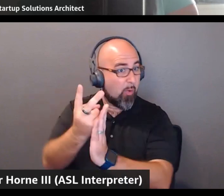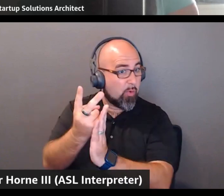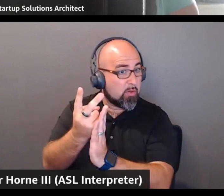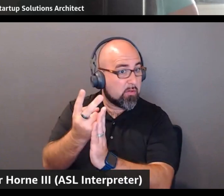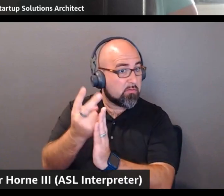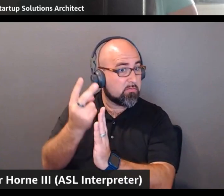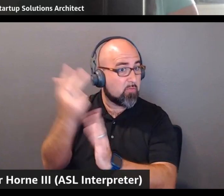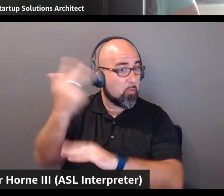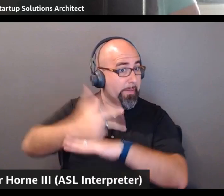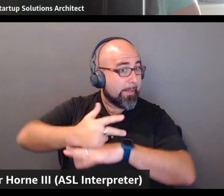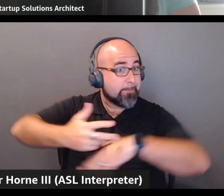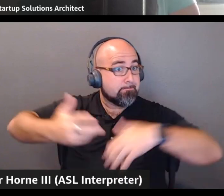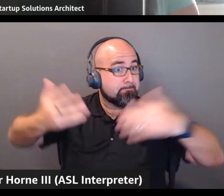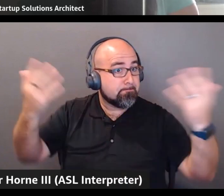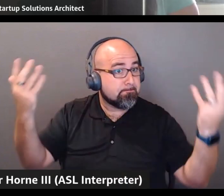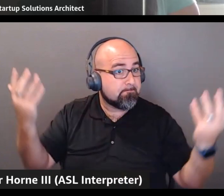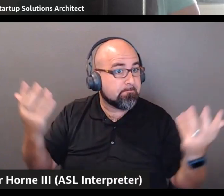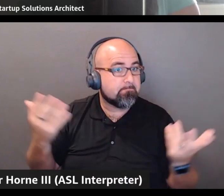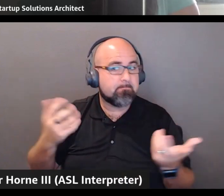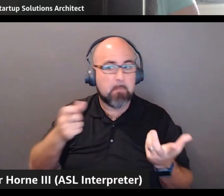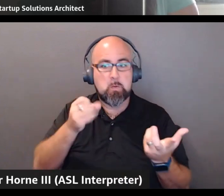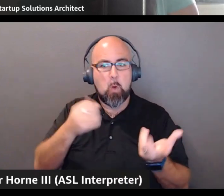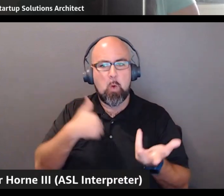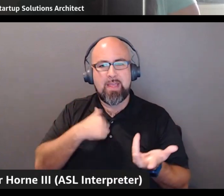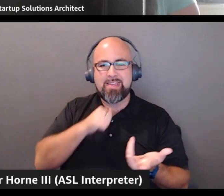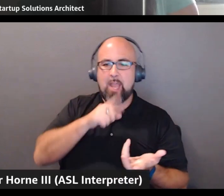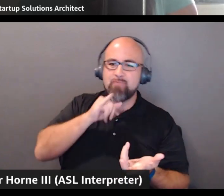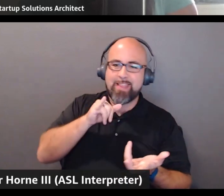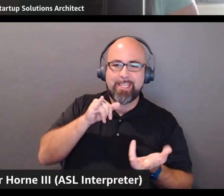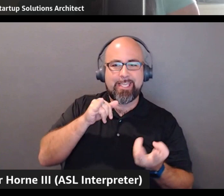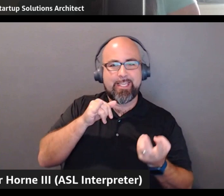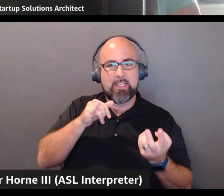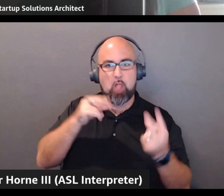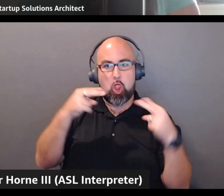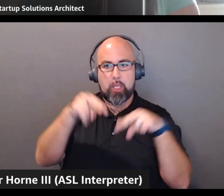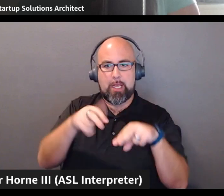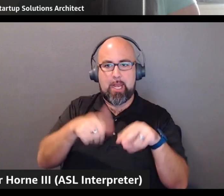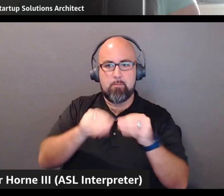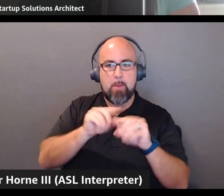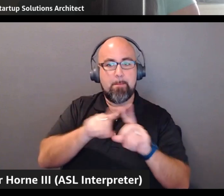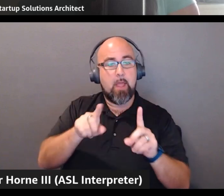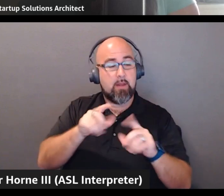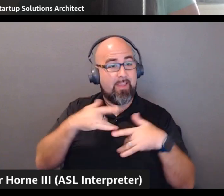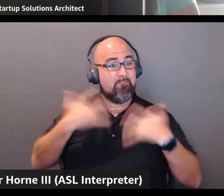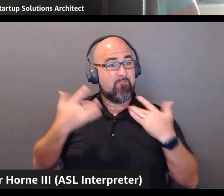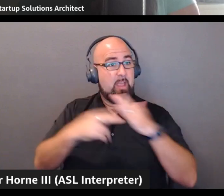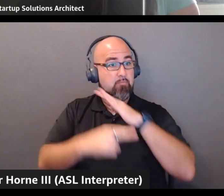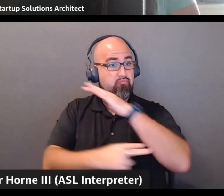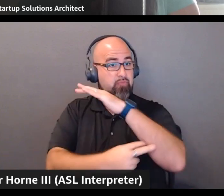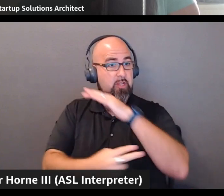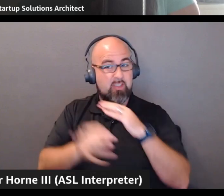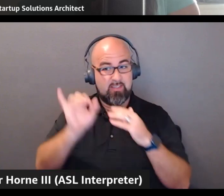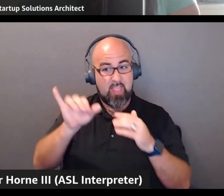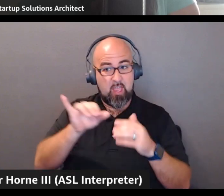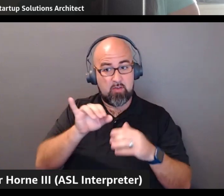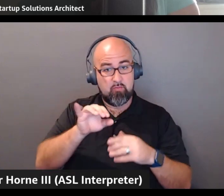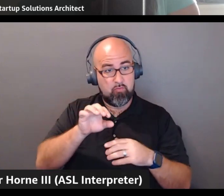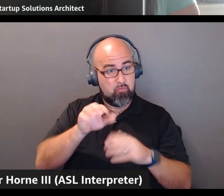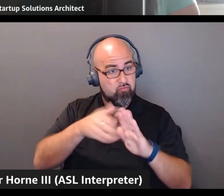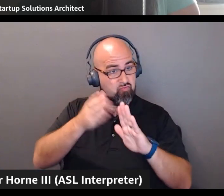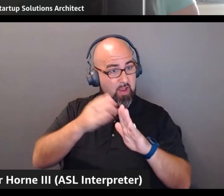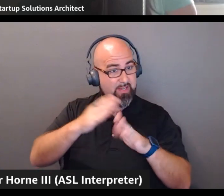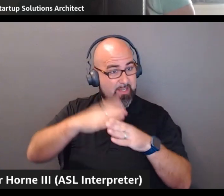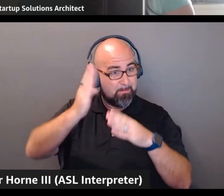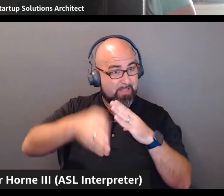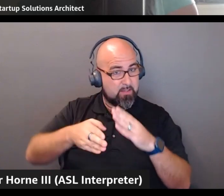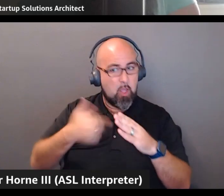3 days, right? So you're not really looking at it anymore. But with Event Bridge, now when that run completes, we publish an